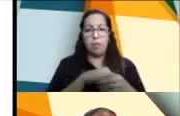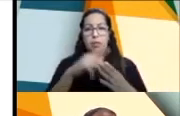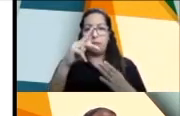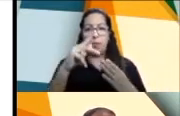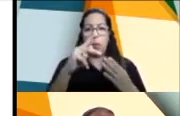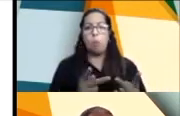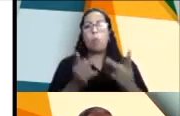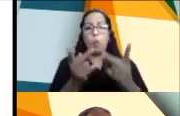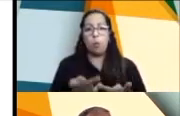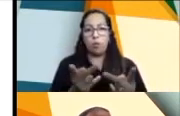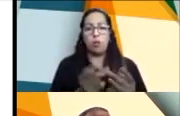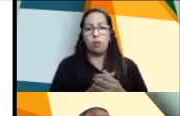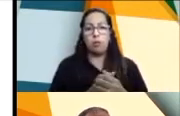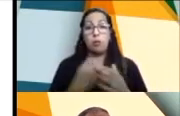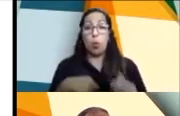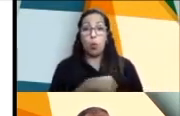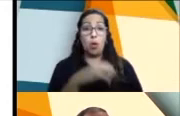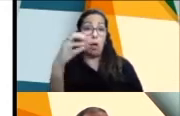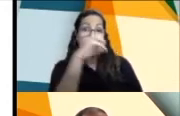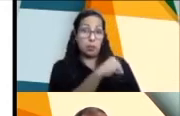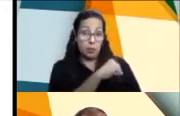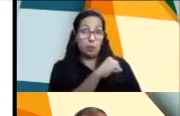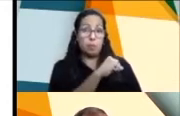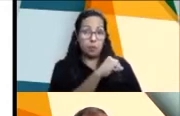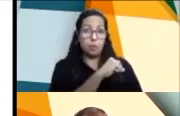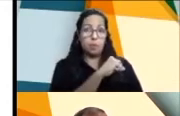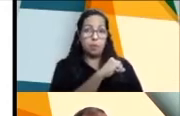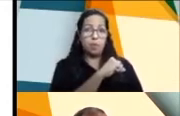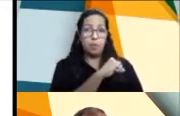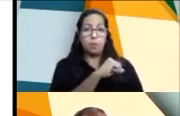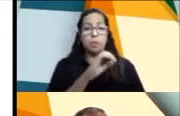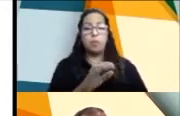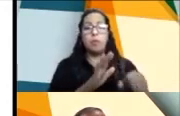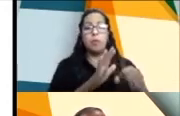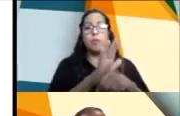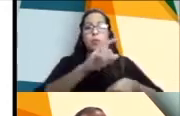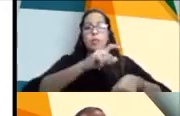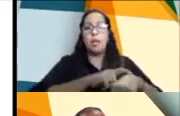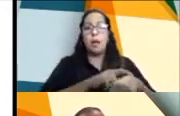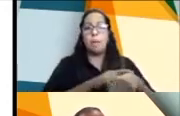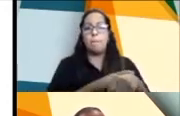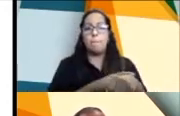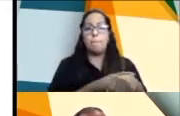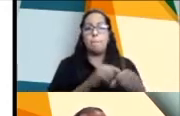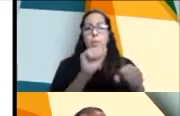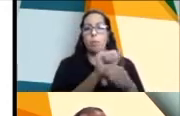as an assumption, there are some full-time equivalent positions that have been considered